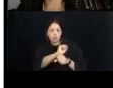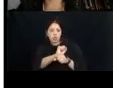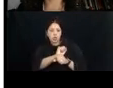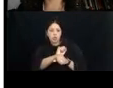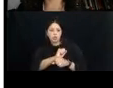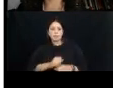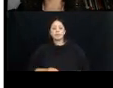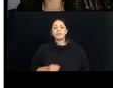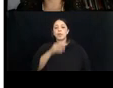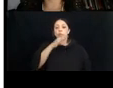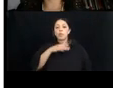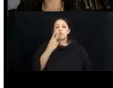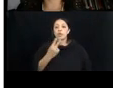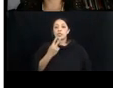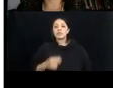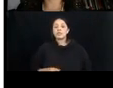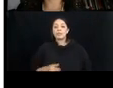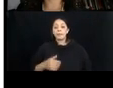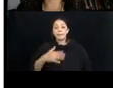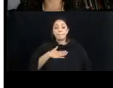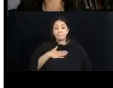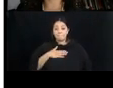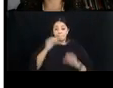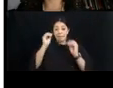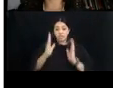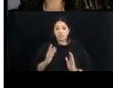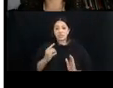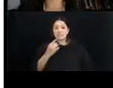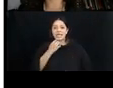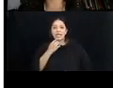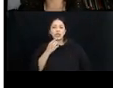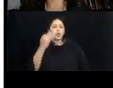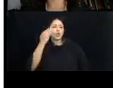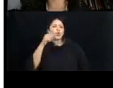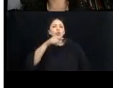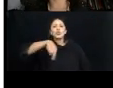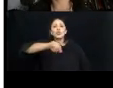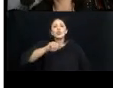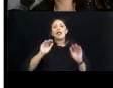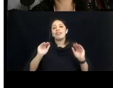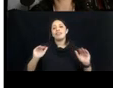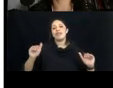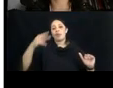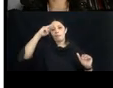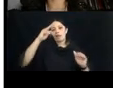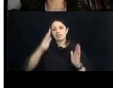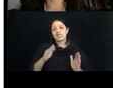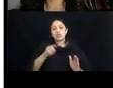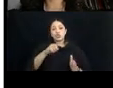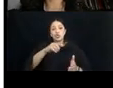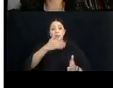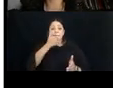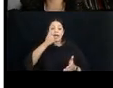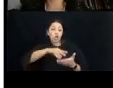My homemaking teacher, she would say, you know, you little Mexicans, you better learn and pay attention. This class is